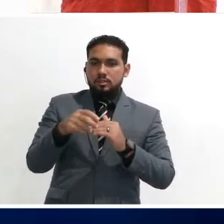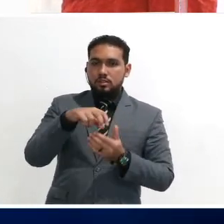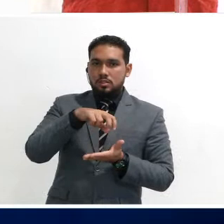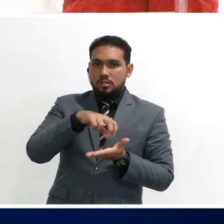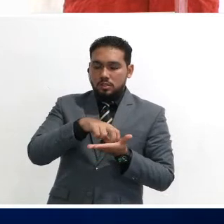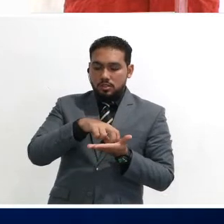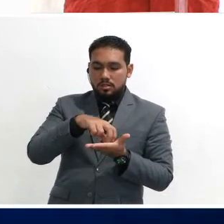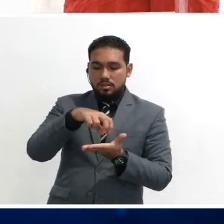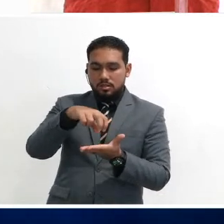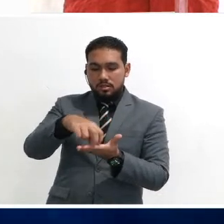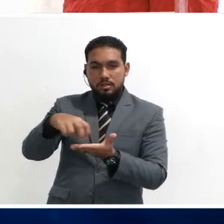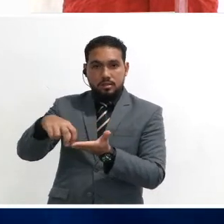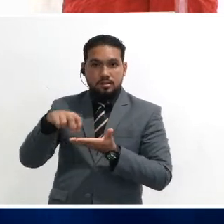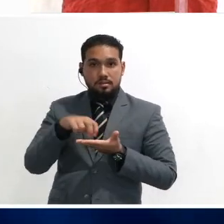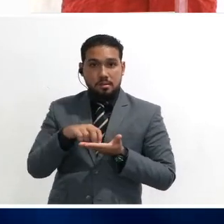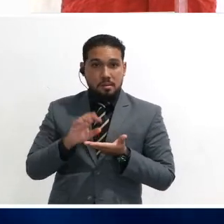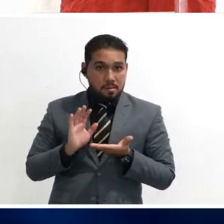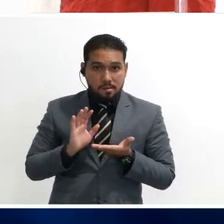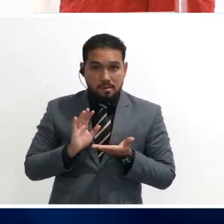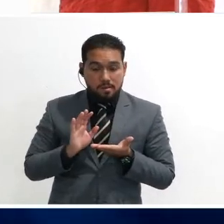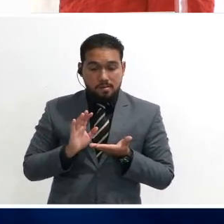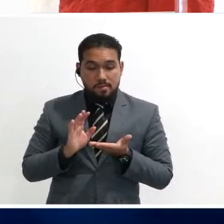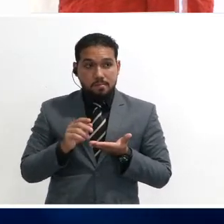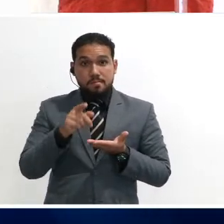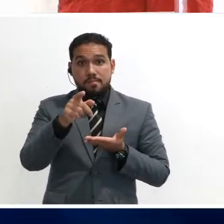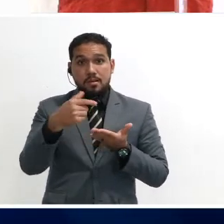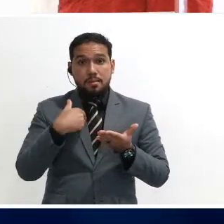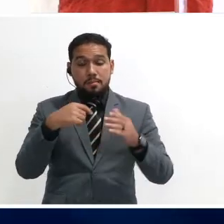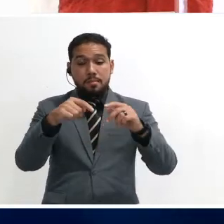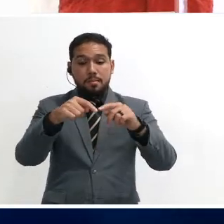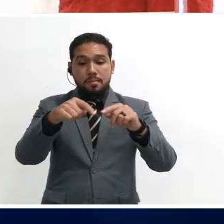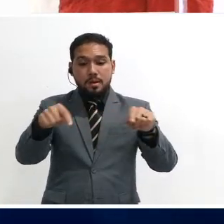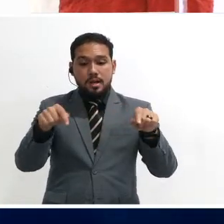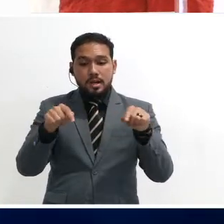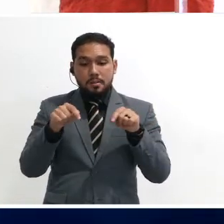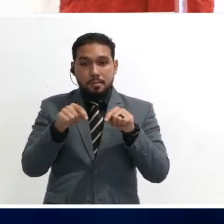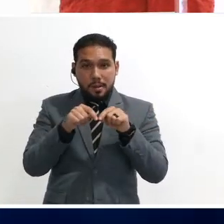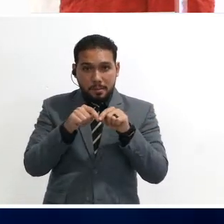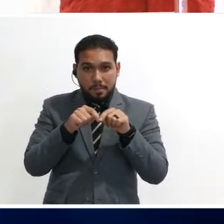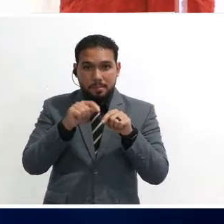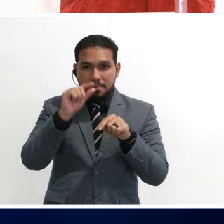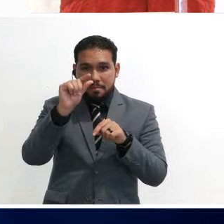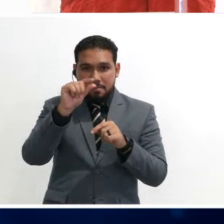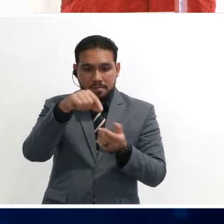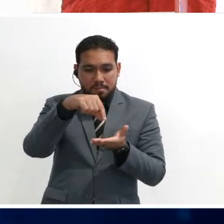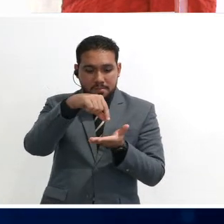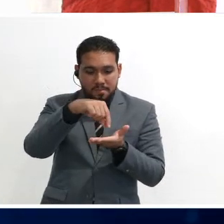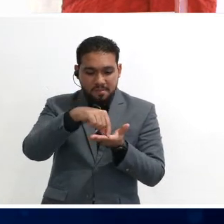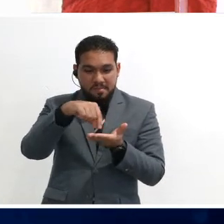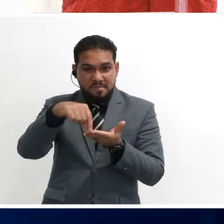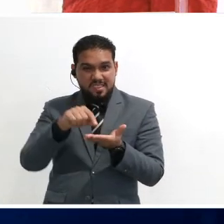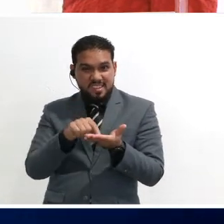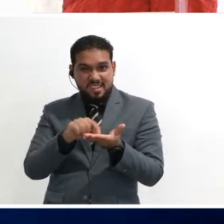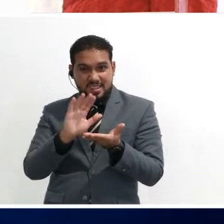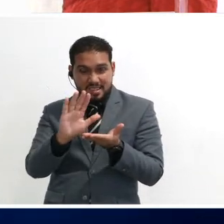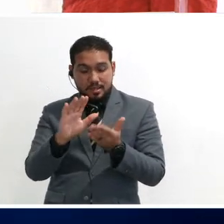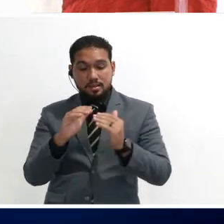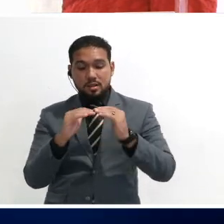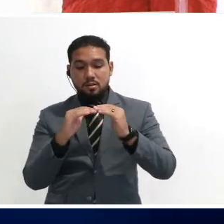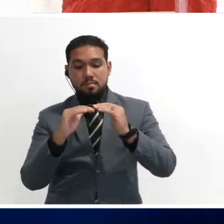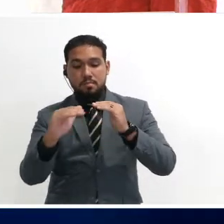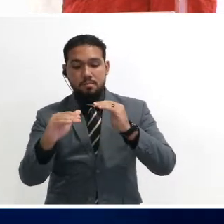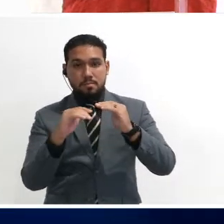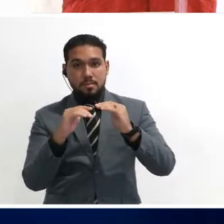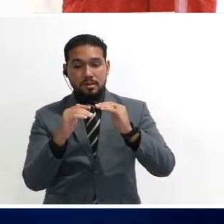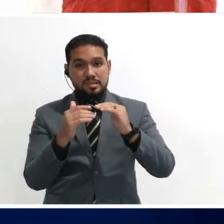are there on each wafer. If either one of the wafers is not a very high yield, if there's a lot of bad chips,